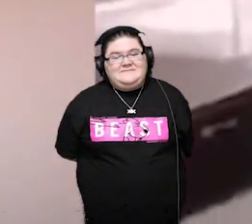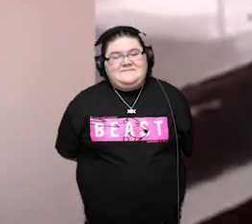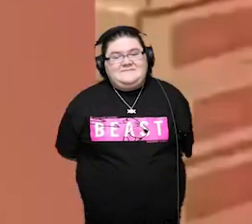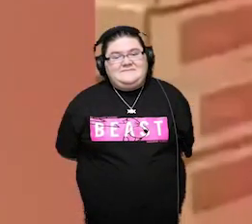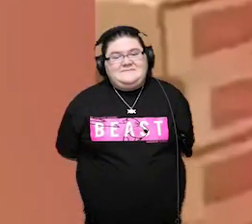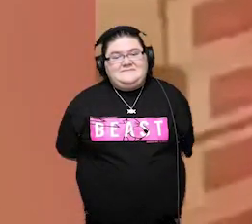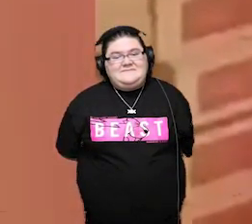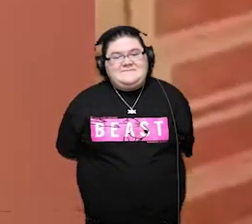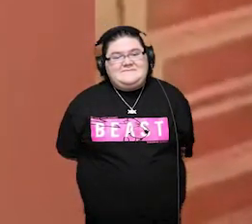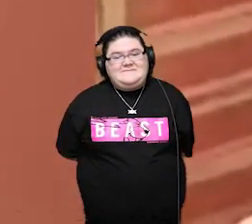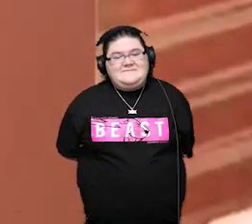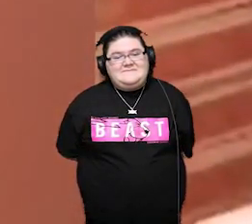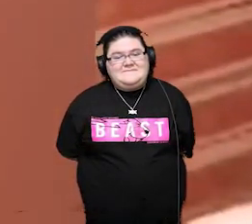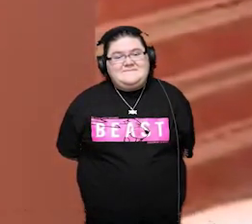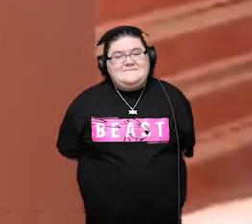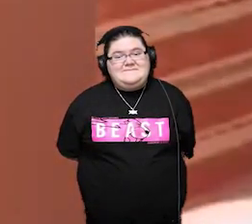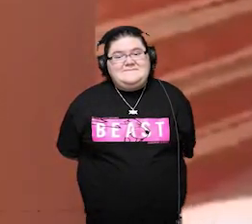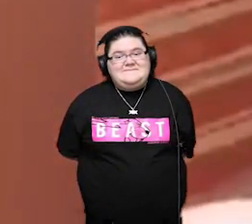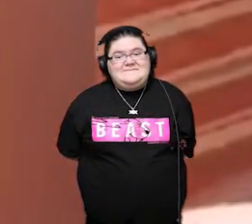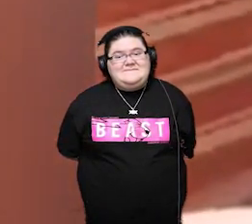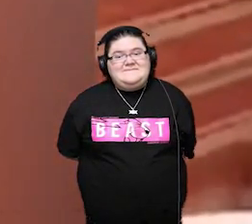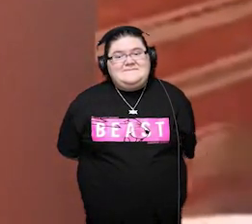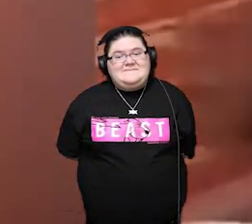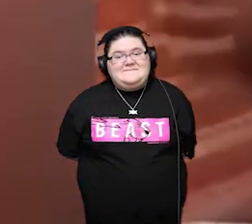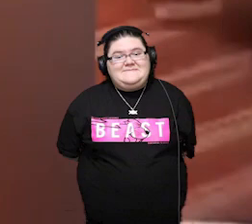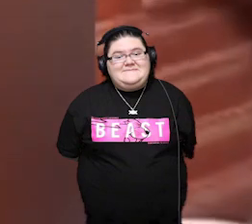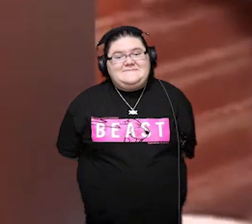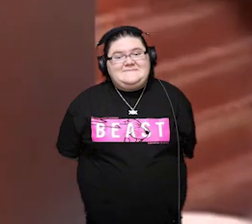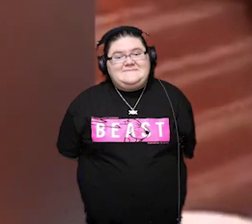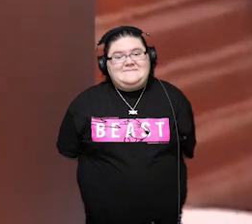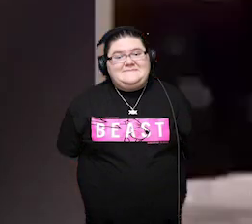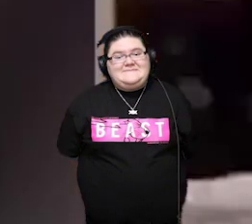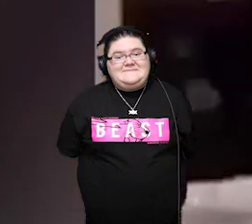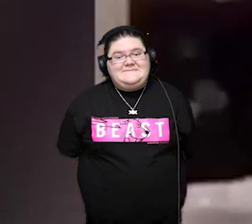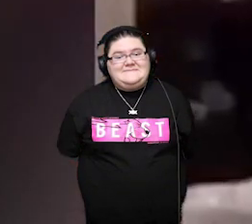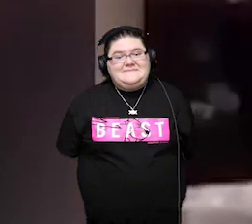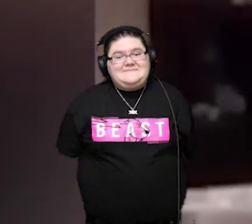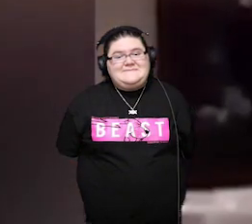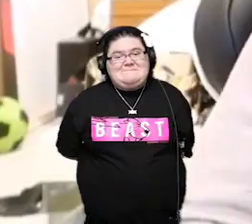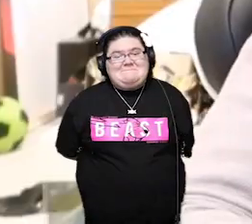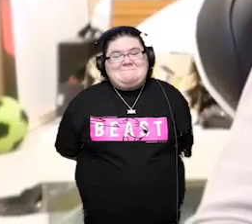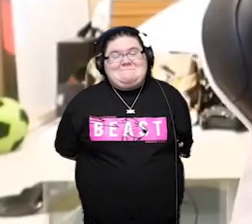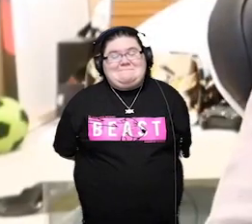10 boxes. These motherfuckers ate 5 boxes of pizza.